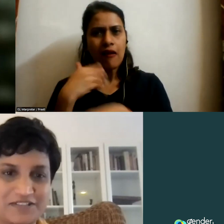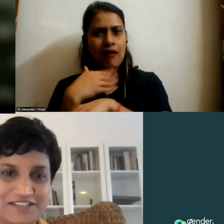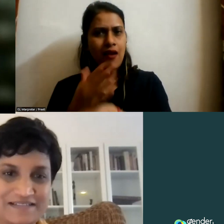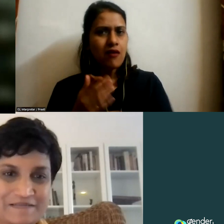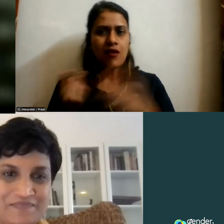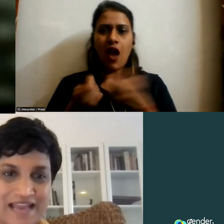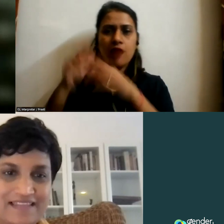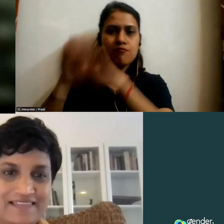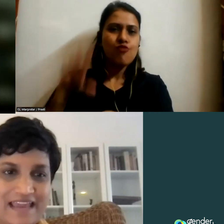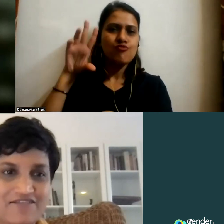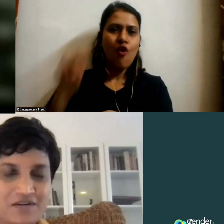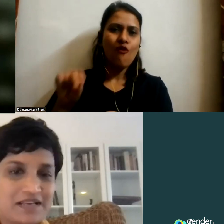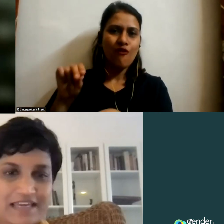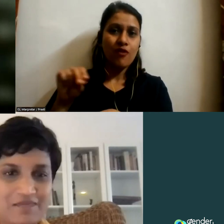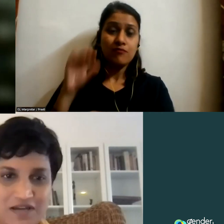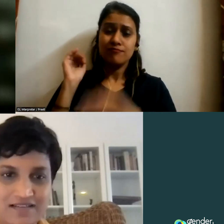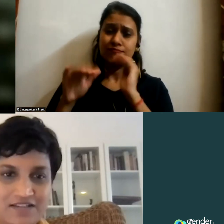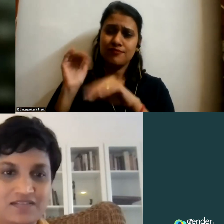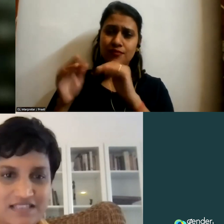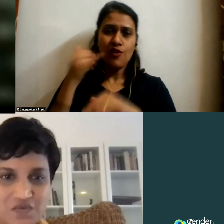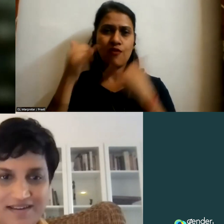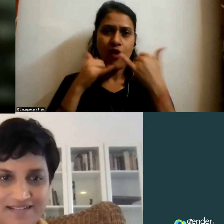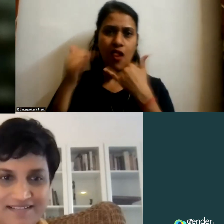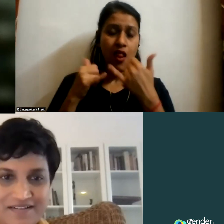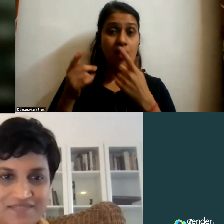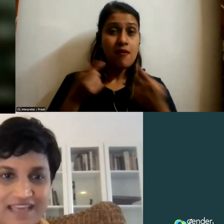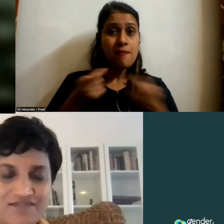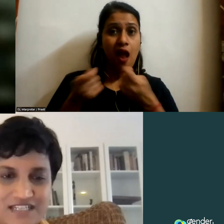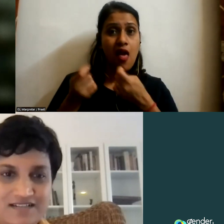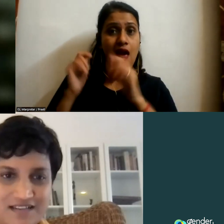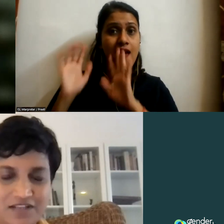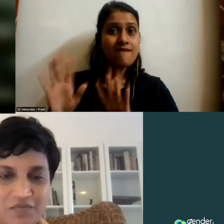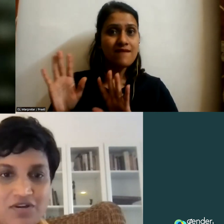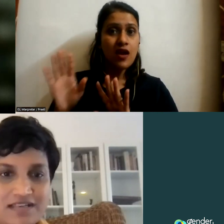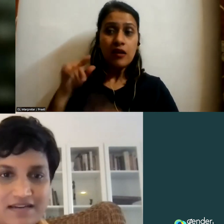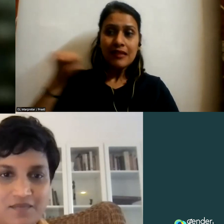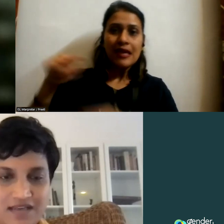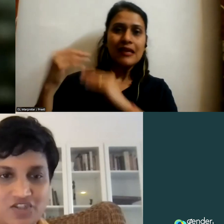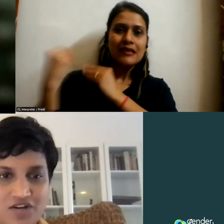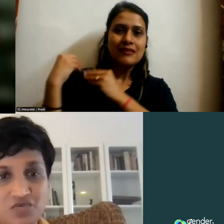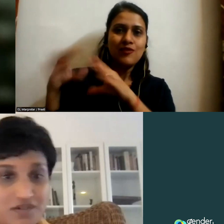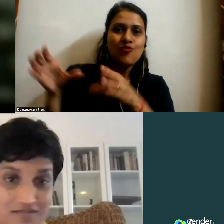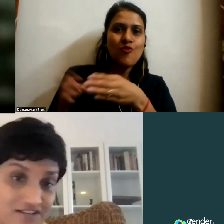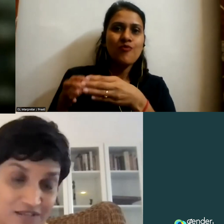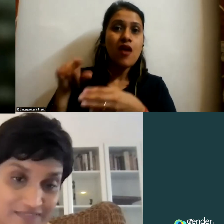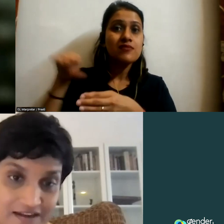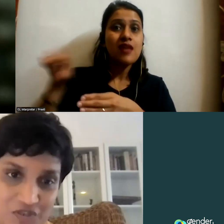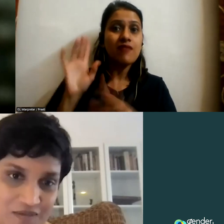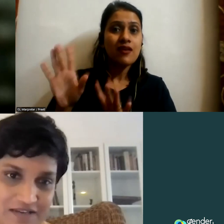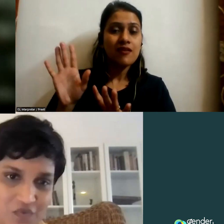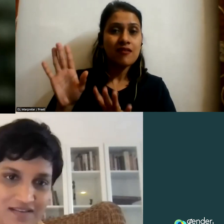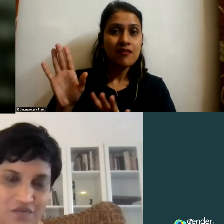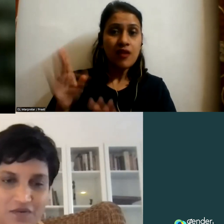their cars. And then everybody came together, right? So that's where they have taken, the community ended up taking charge of what is rightfully